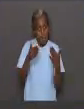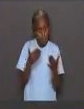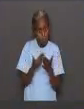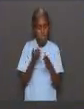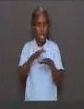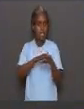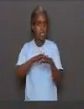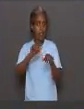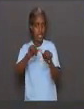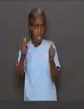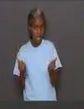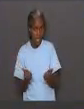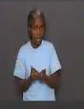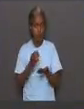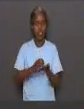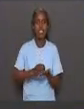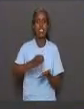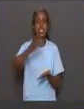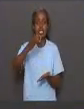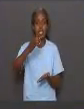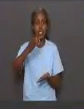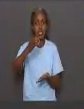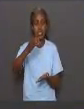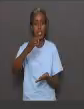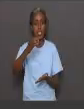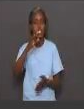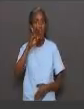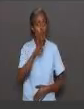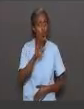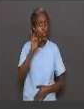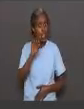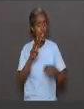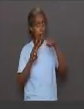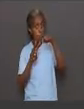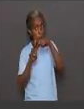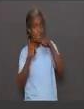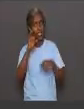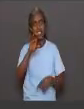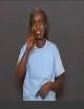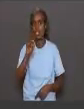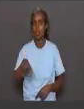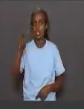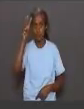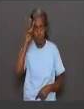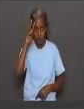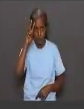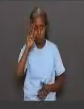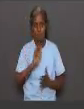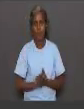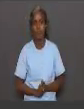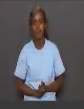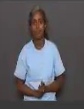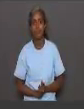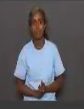The total surface area of the cylinder is 48 pi centimeters